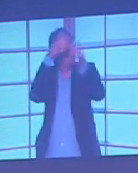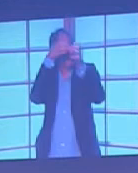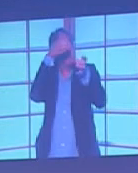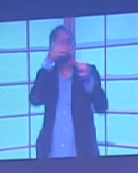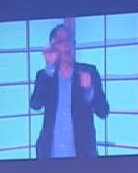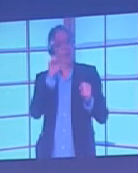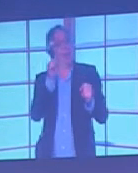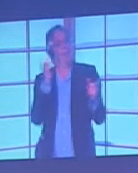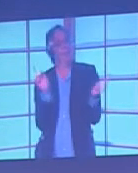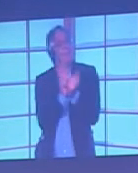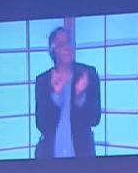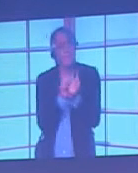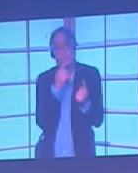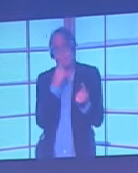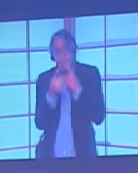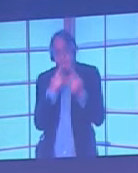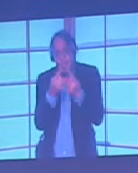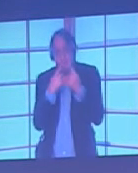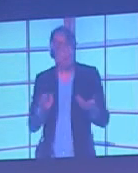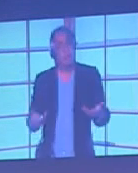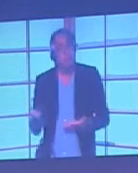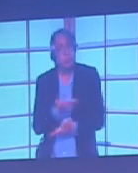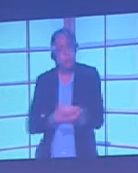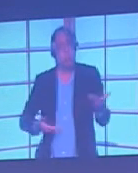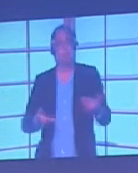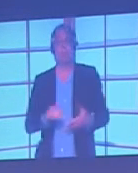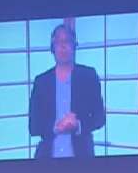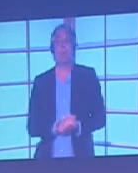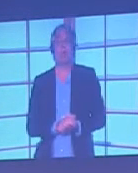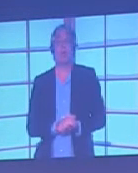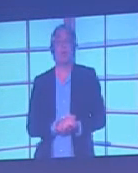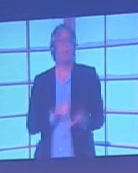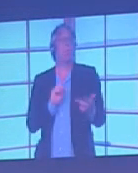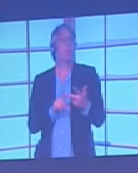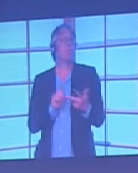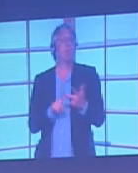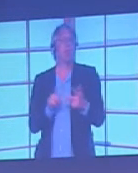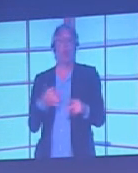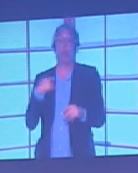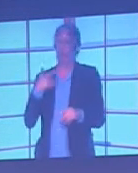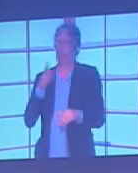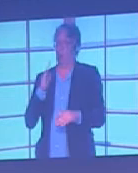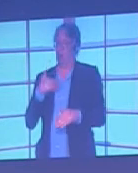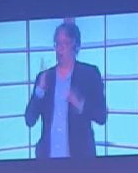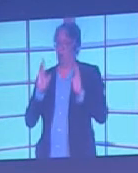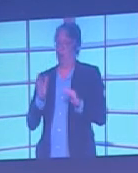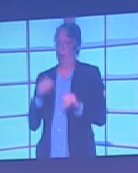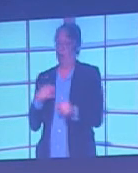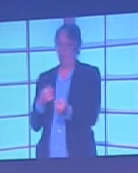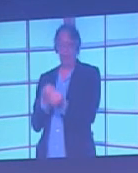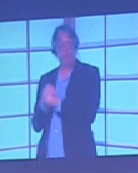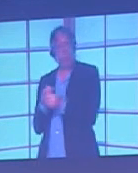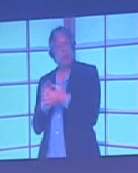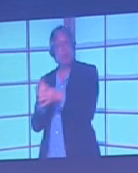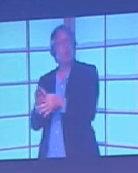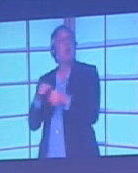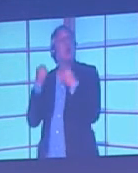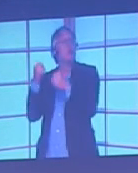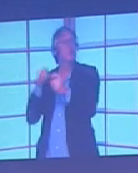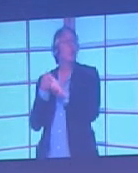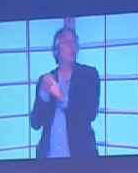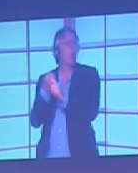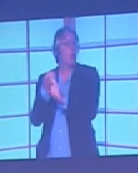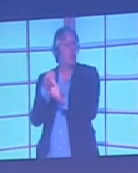also be working closely with Supporters Direct as many of you know, they have delivered the